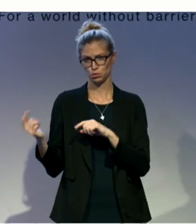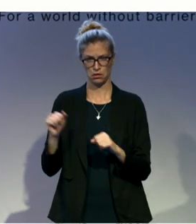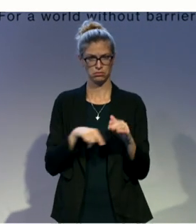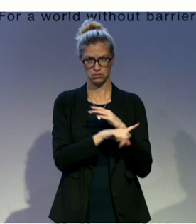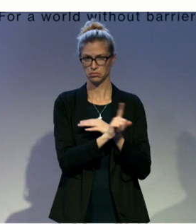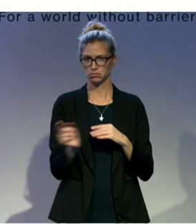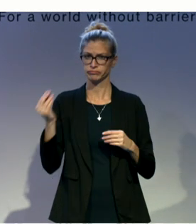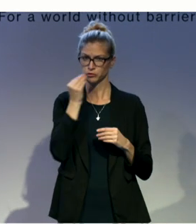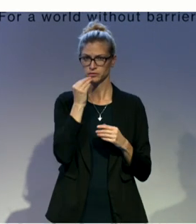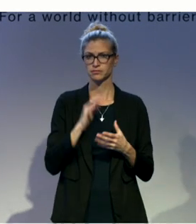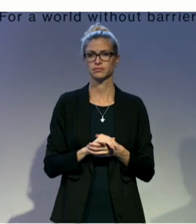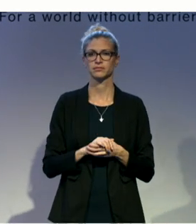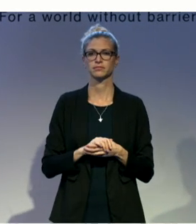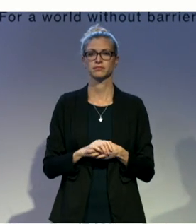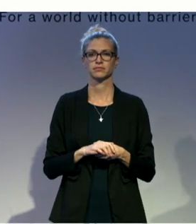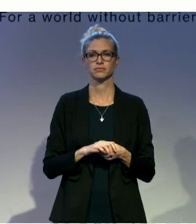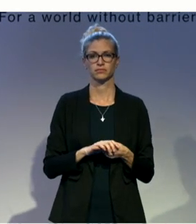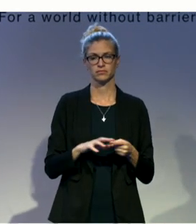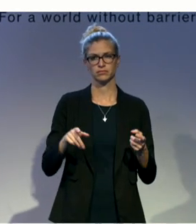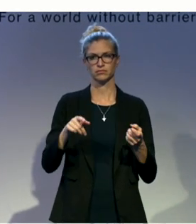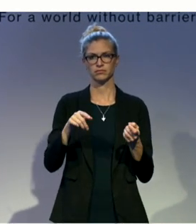crisis management also.